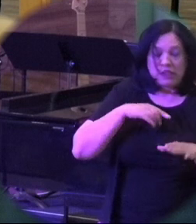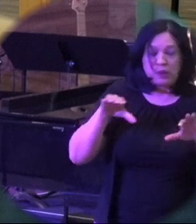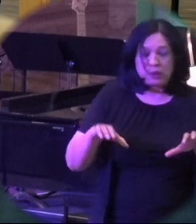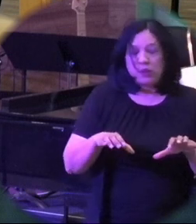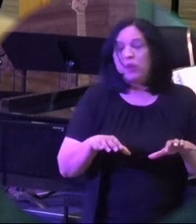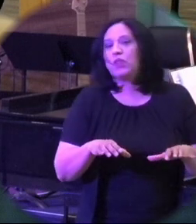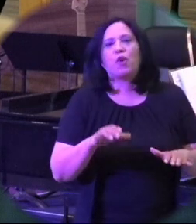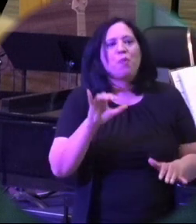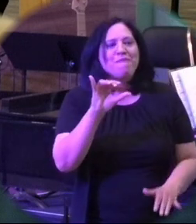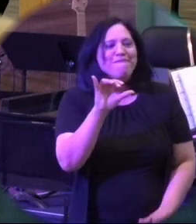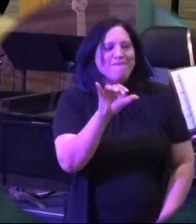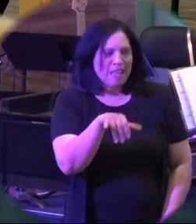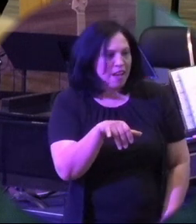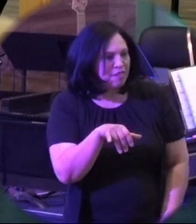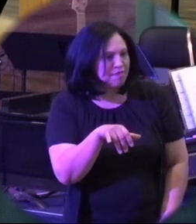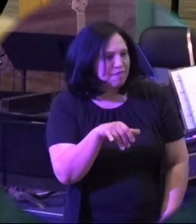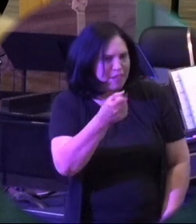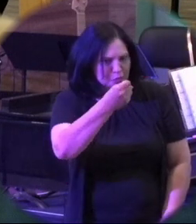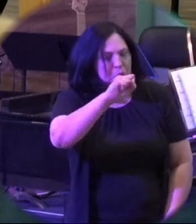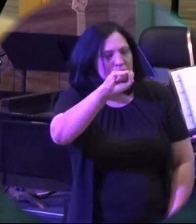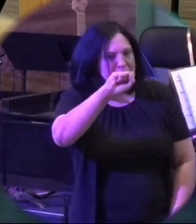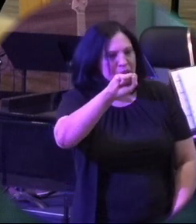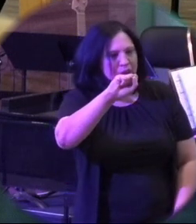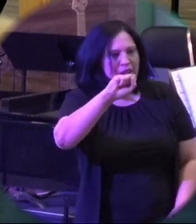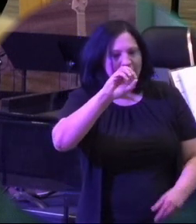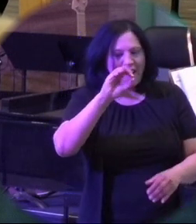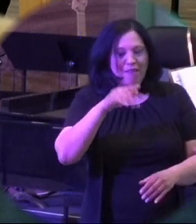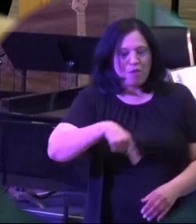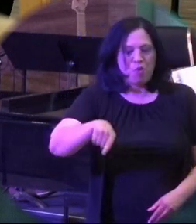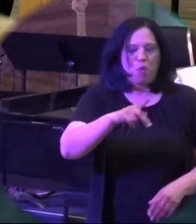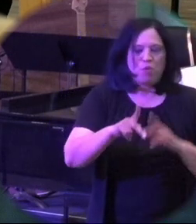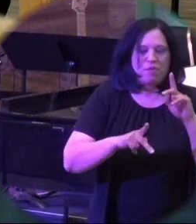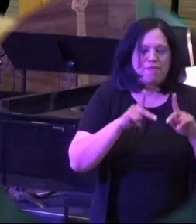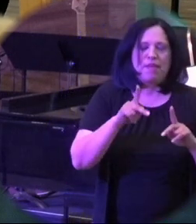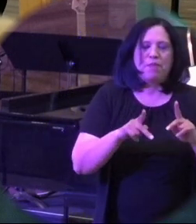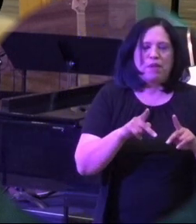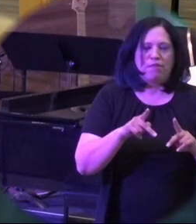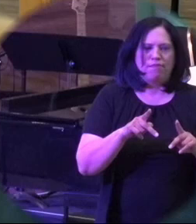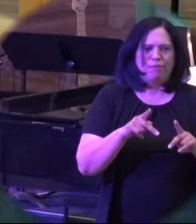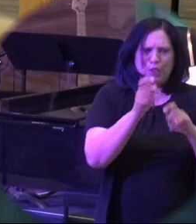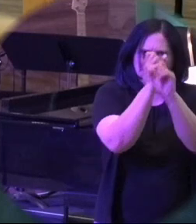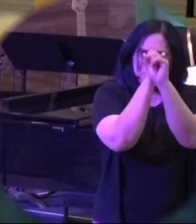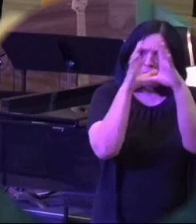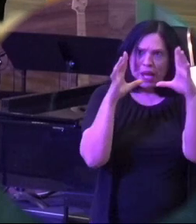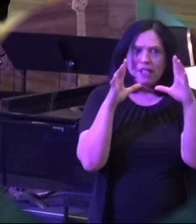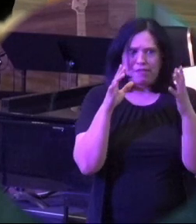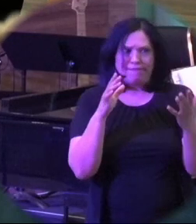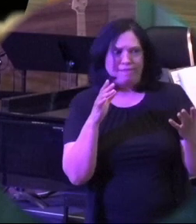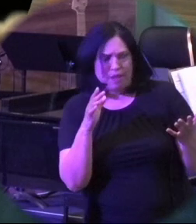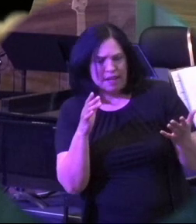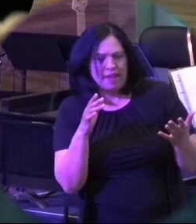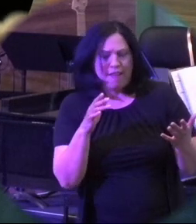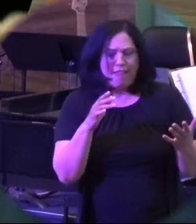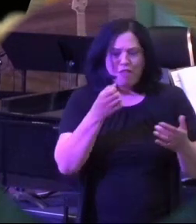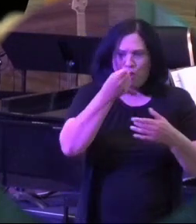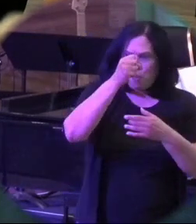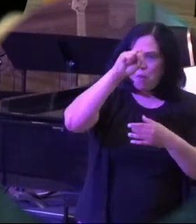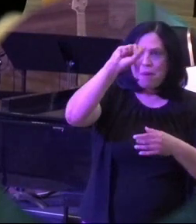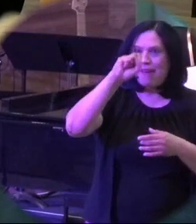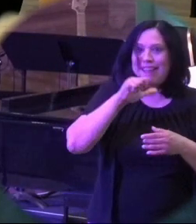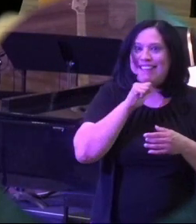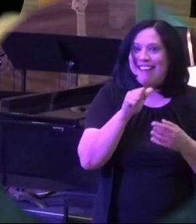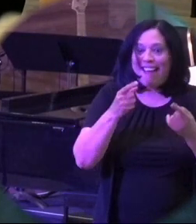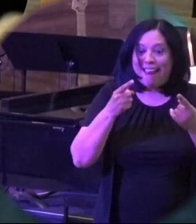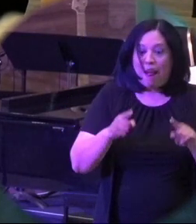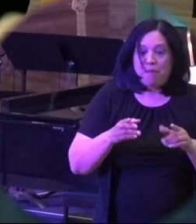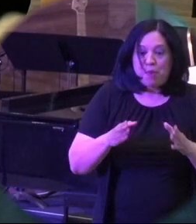then is the rebellion of the people. And as you can imagine, this rebellion against God didn't turn out